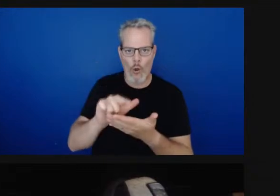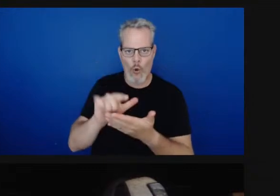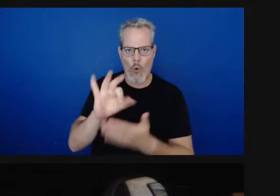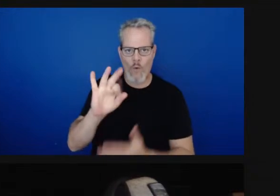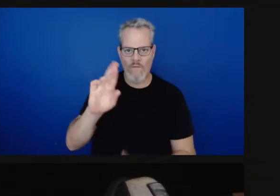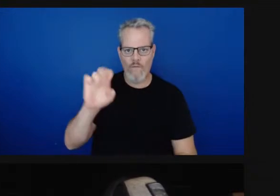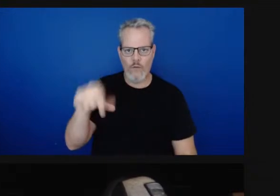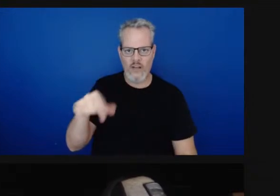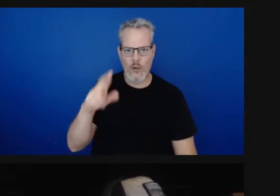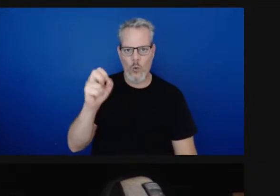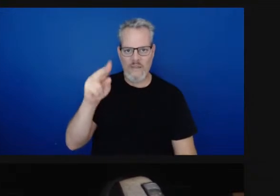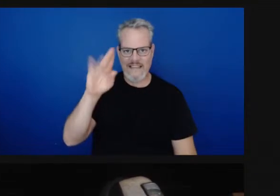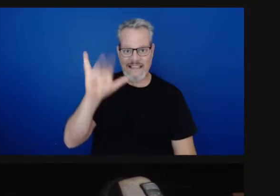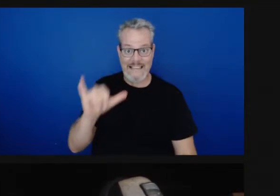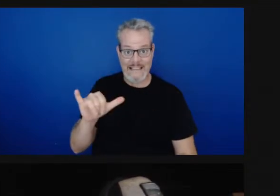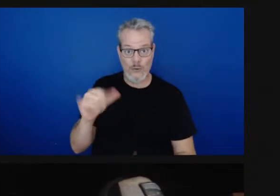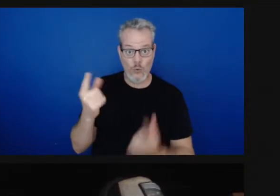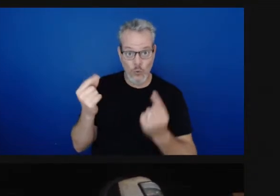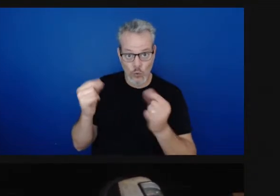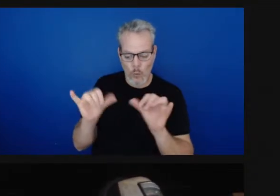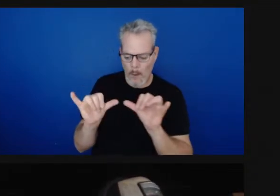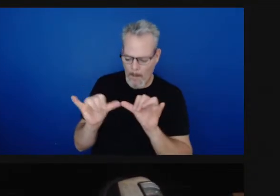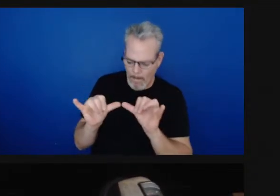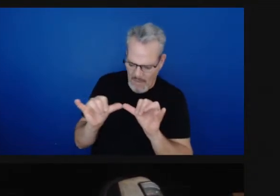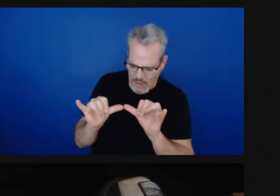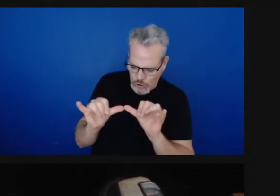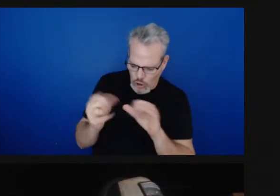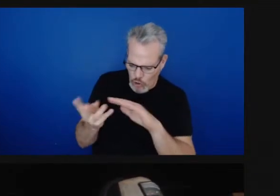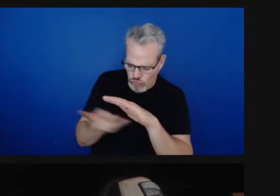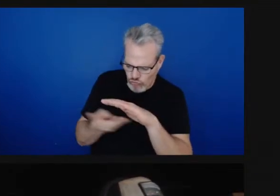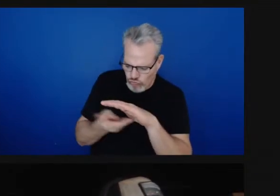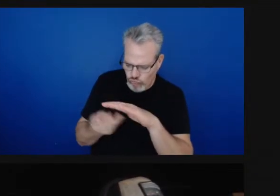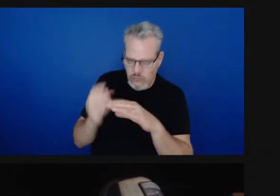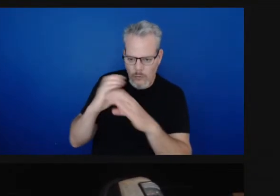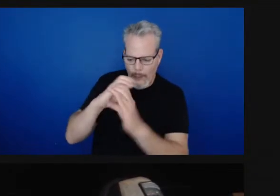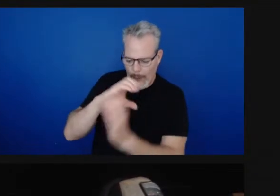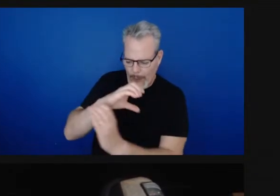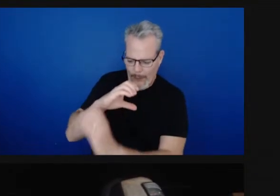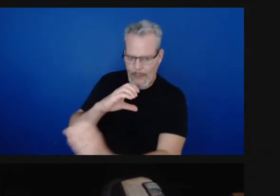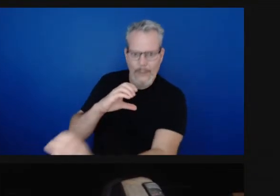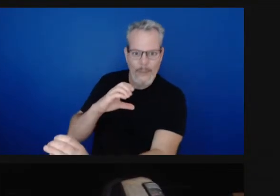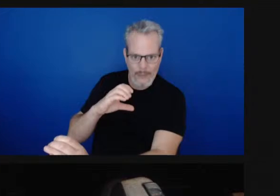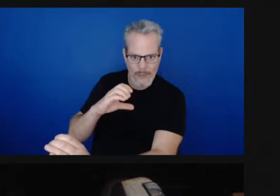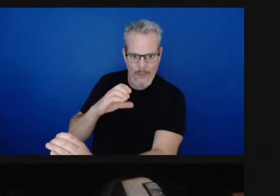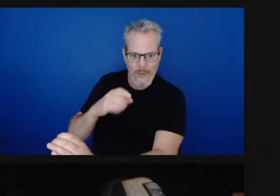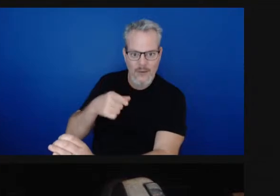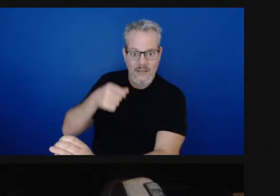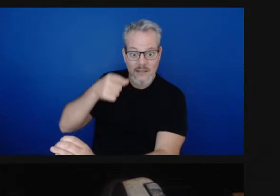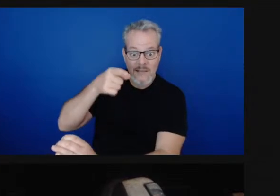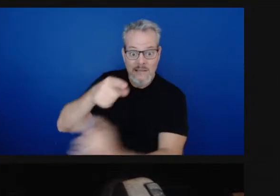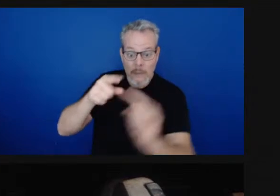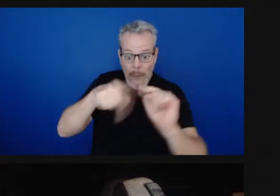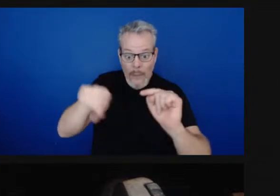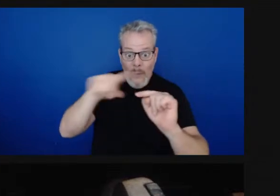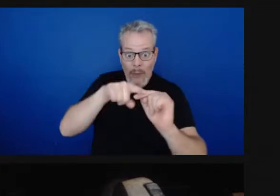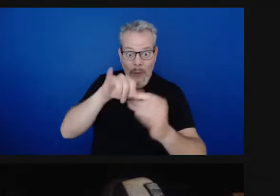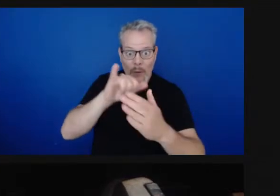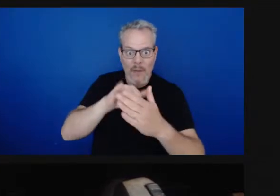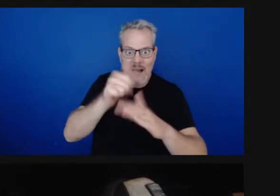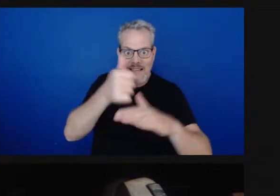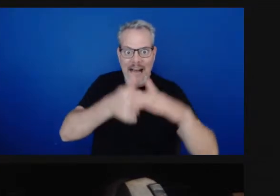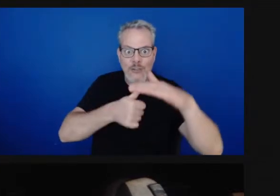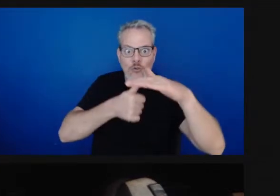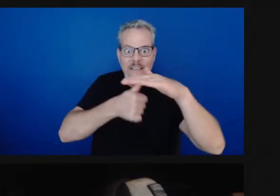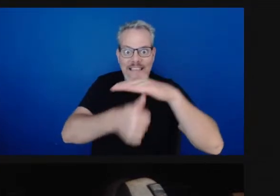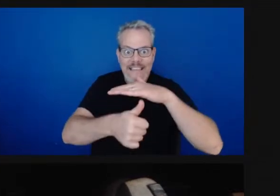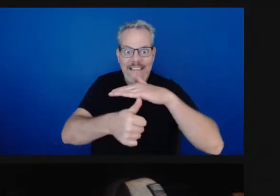to measure lava flowing in lava tubes underground. This is a skylight There's a lava river beneath his feet